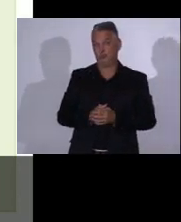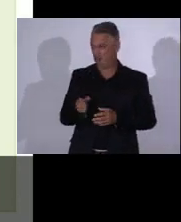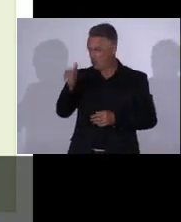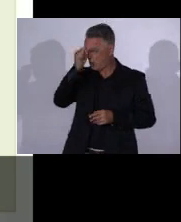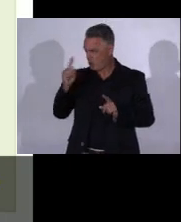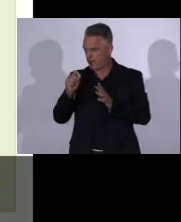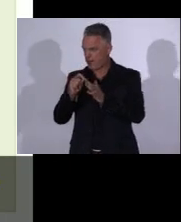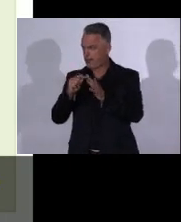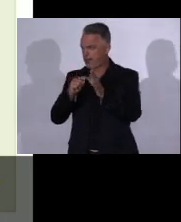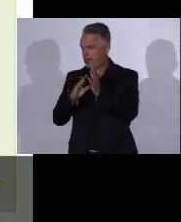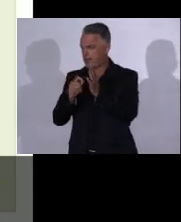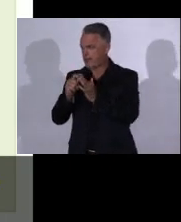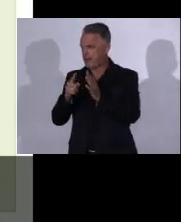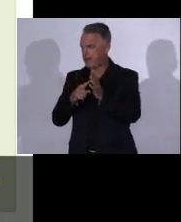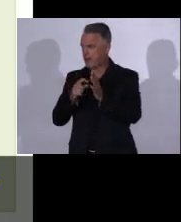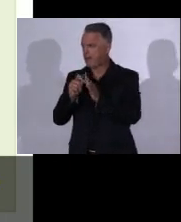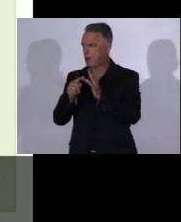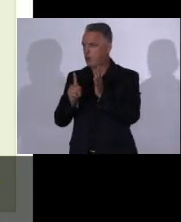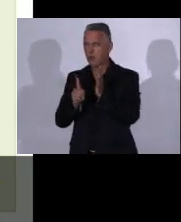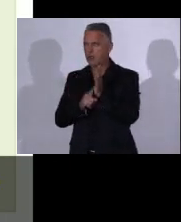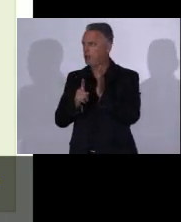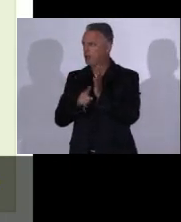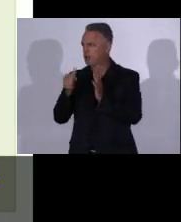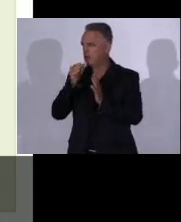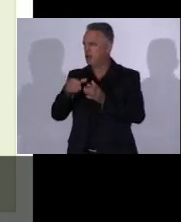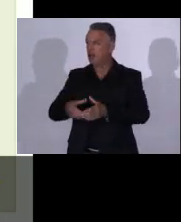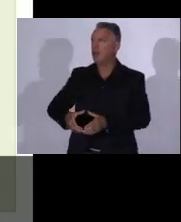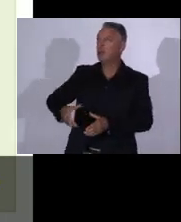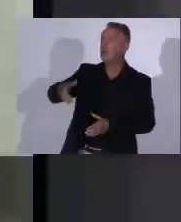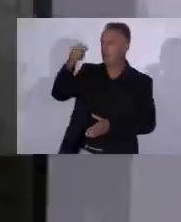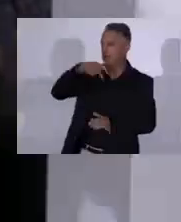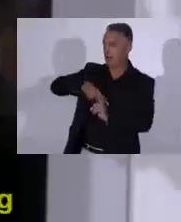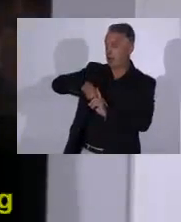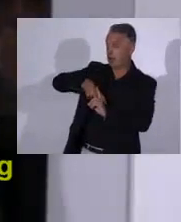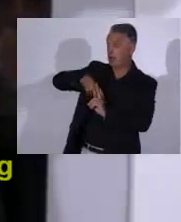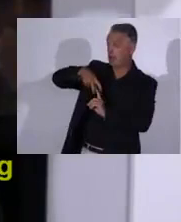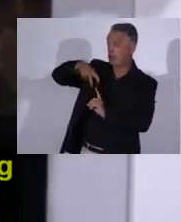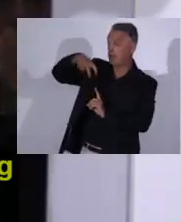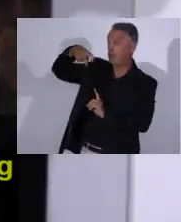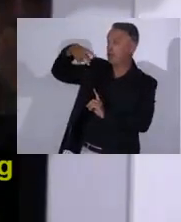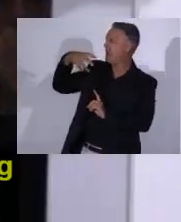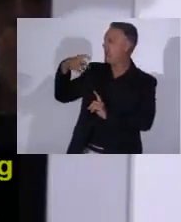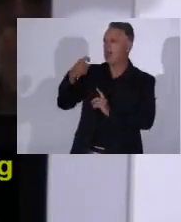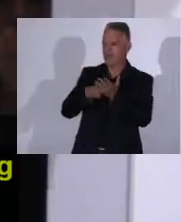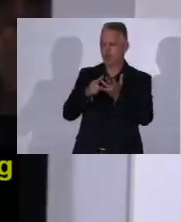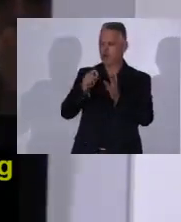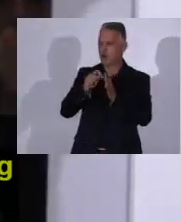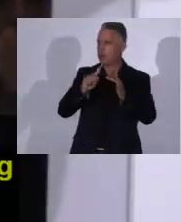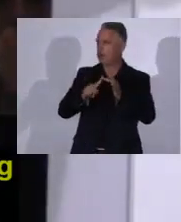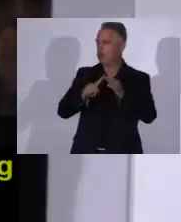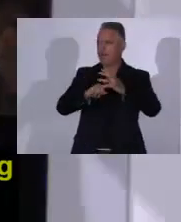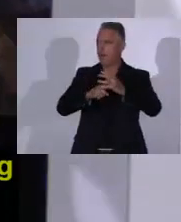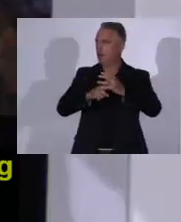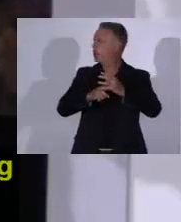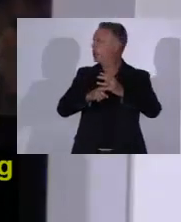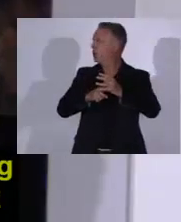is? It's a big, tall pole, like a telegraph pole, you climb up, and there's a rope in front of you with a ball in space,